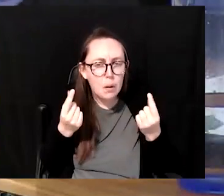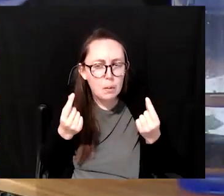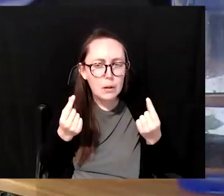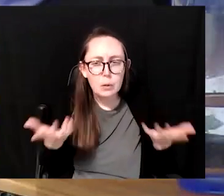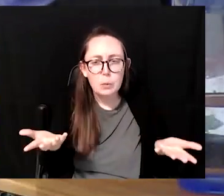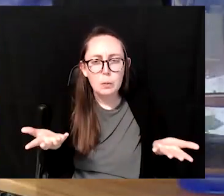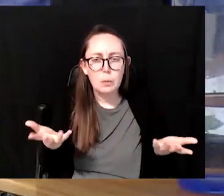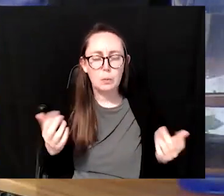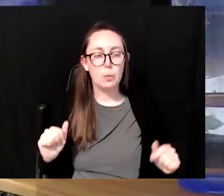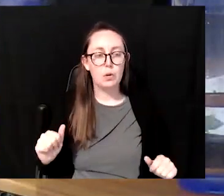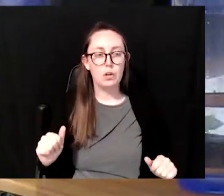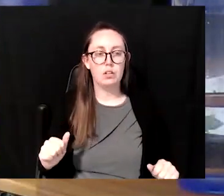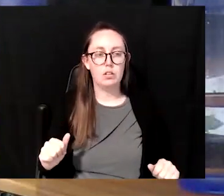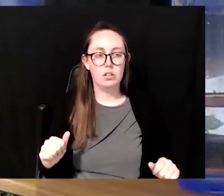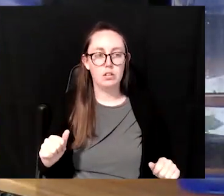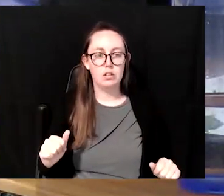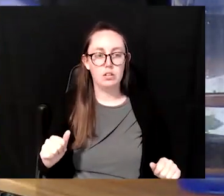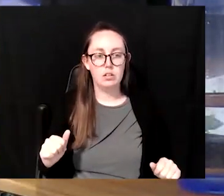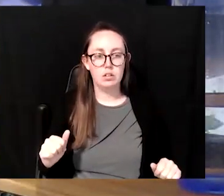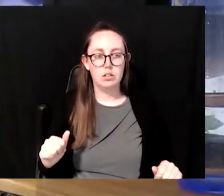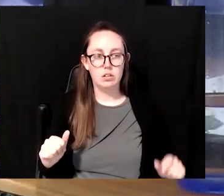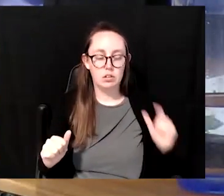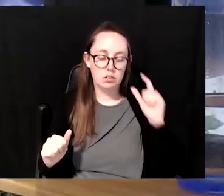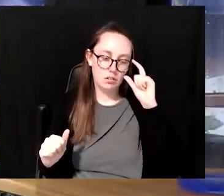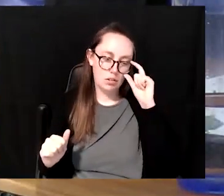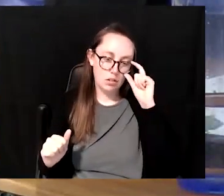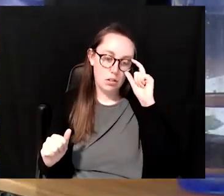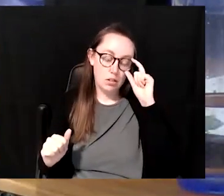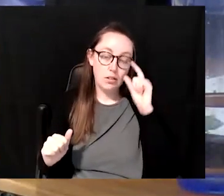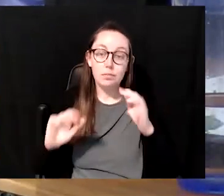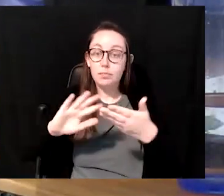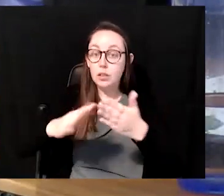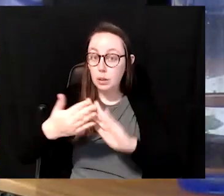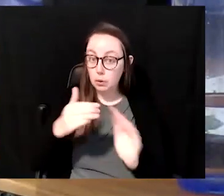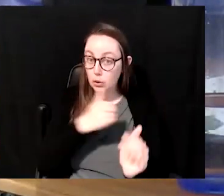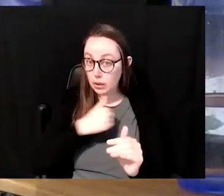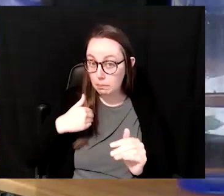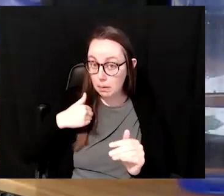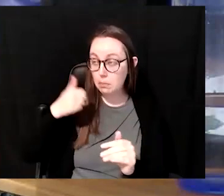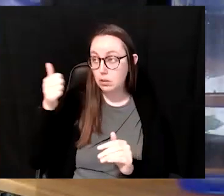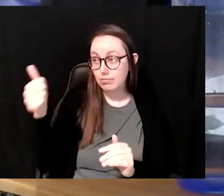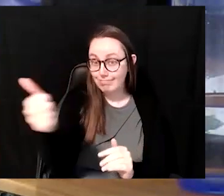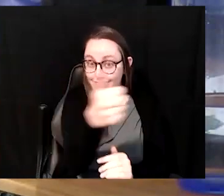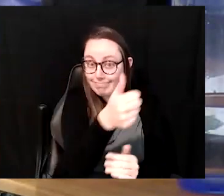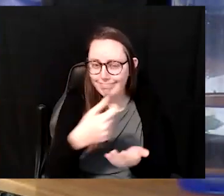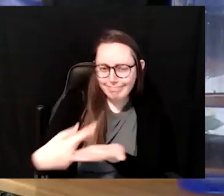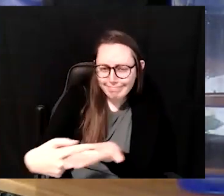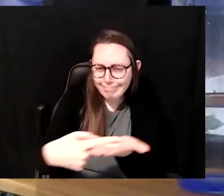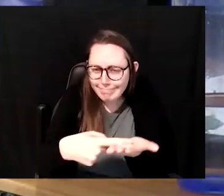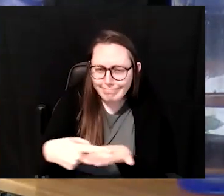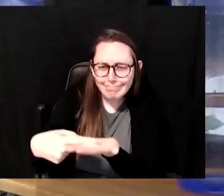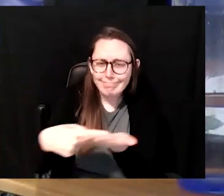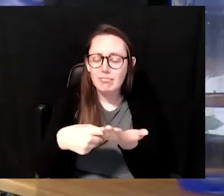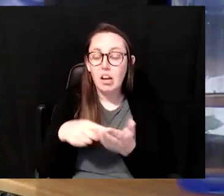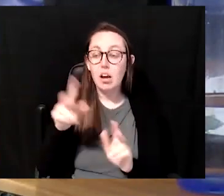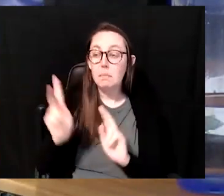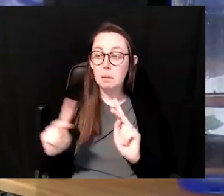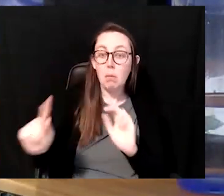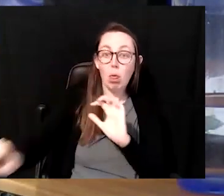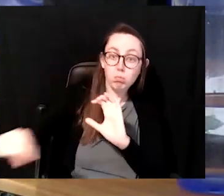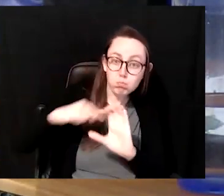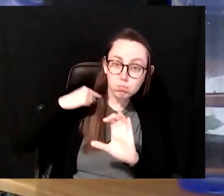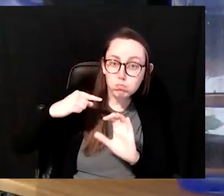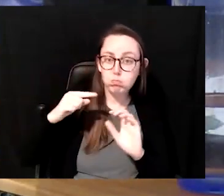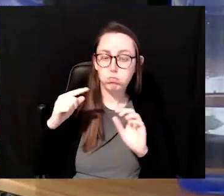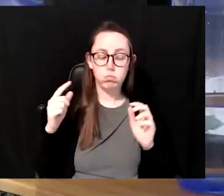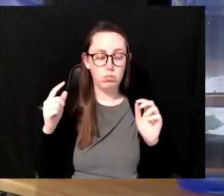variety of discussions that have happened among community members uh I know we've gotten emails from people but uh